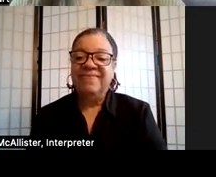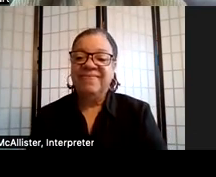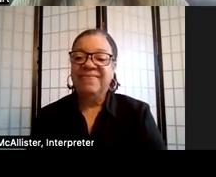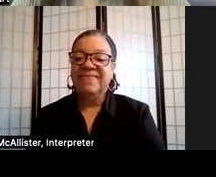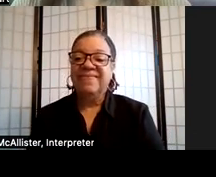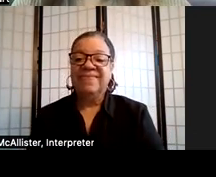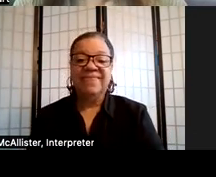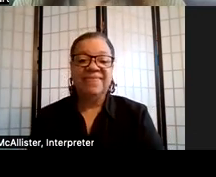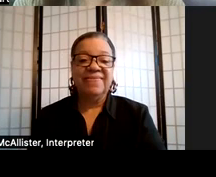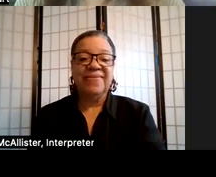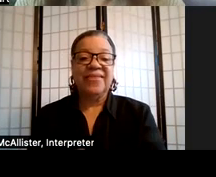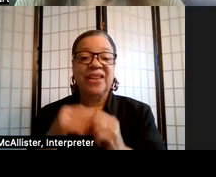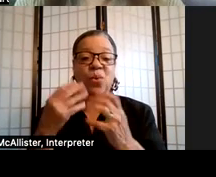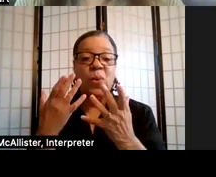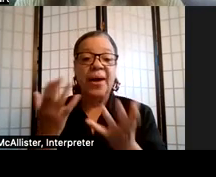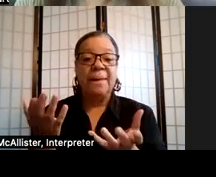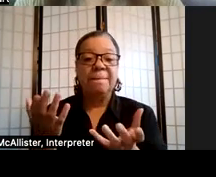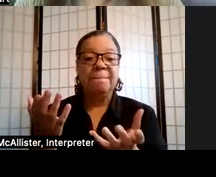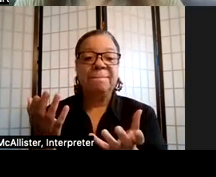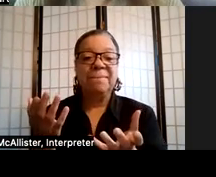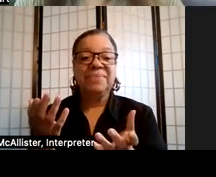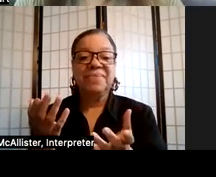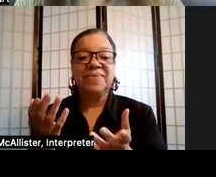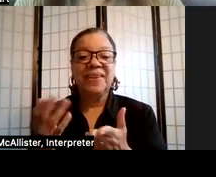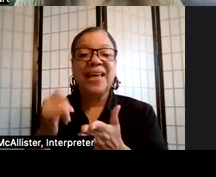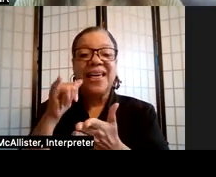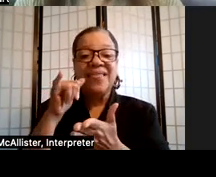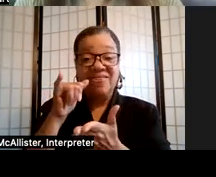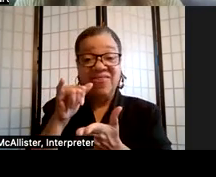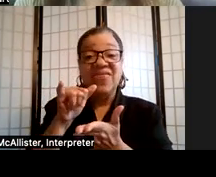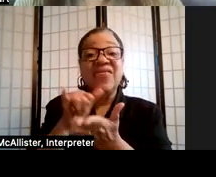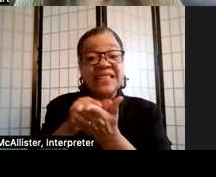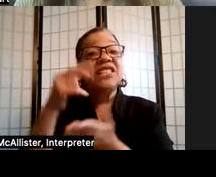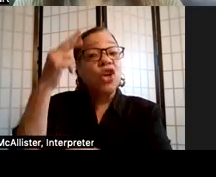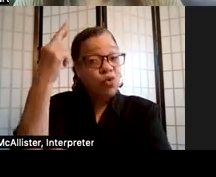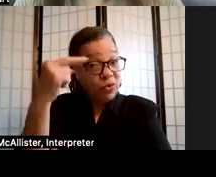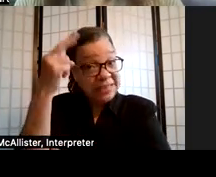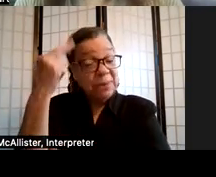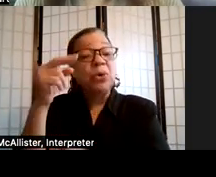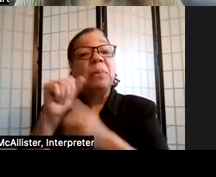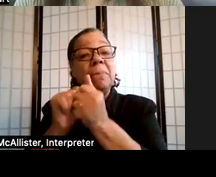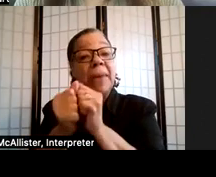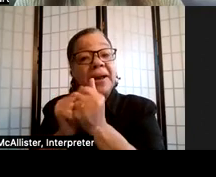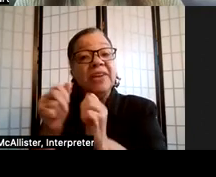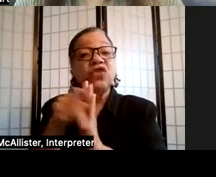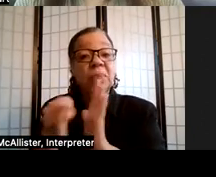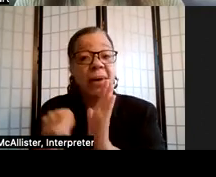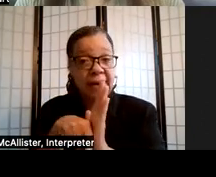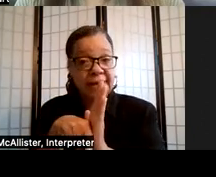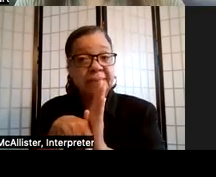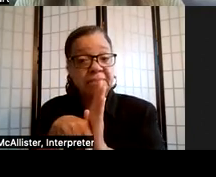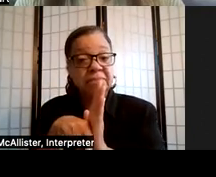Well, so this is a potential reasonable modification of your policy. You have a conversation with